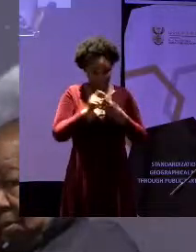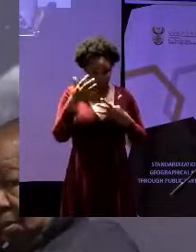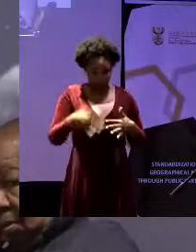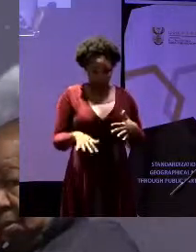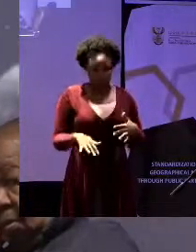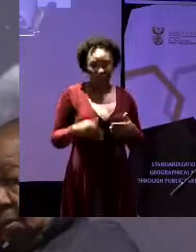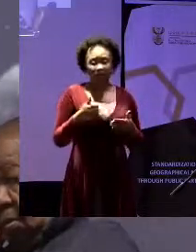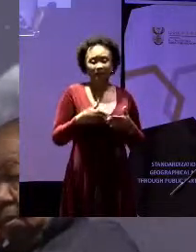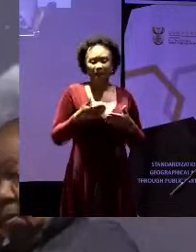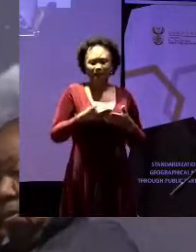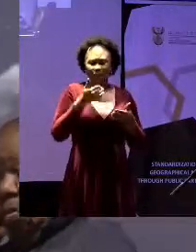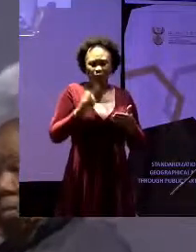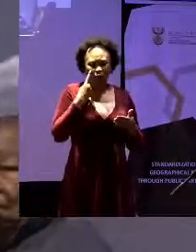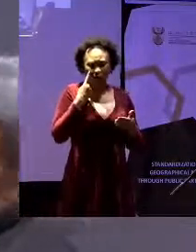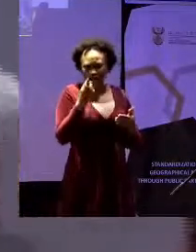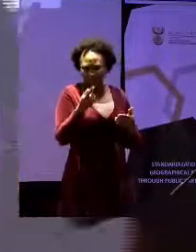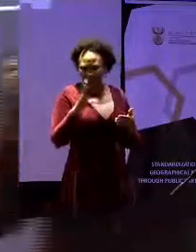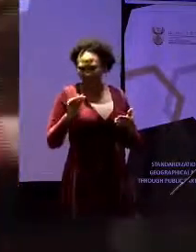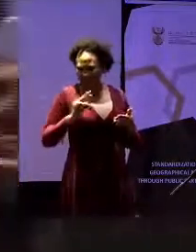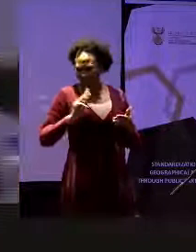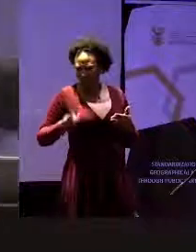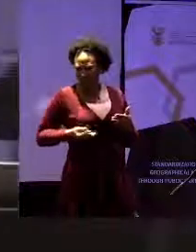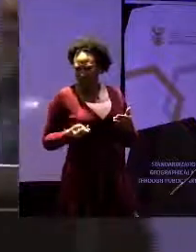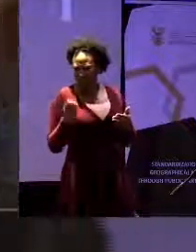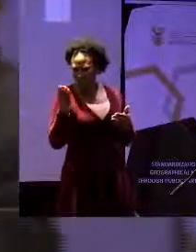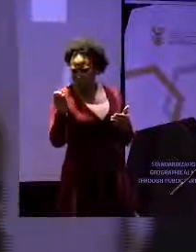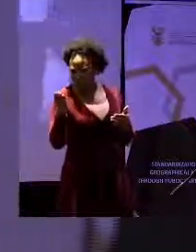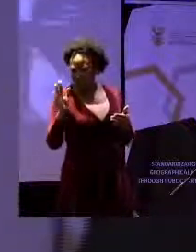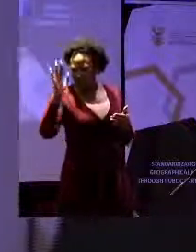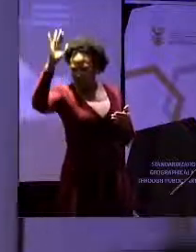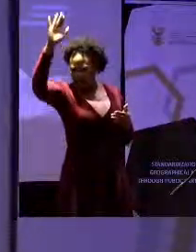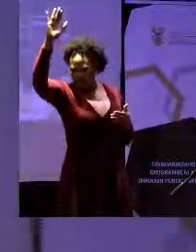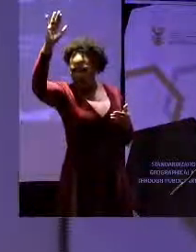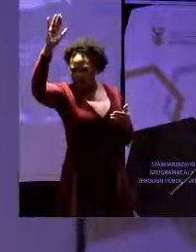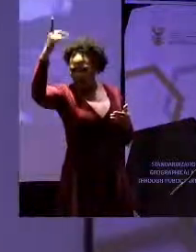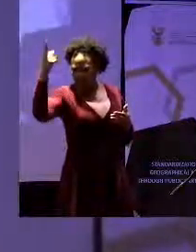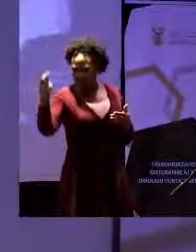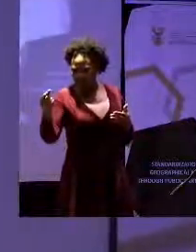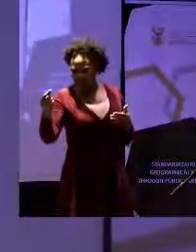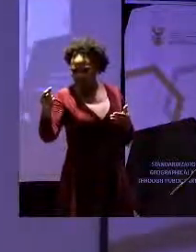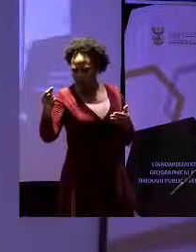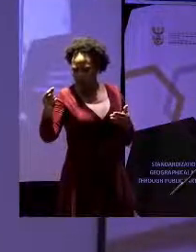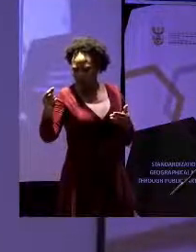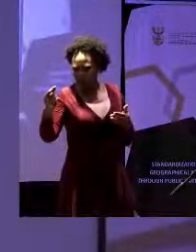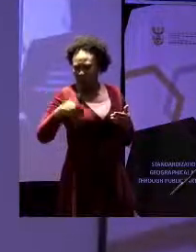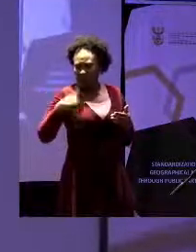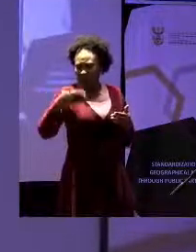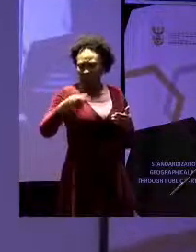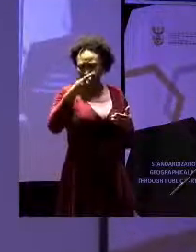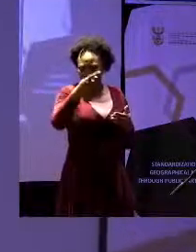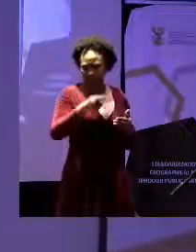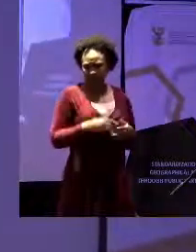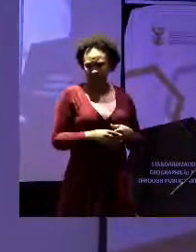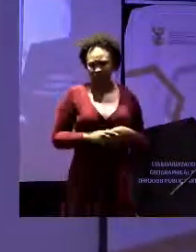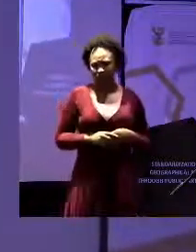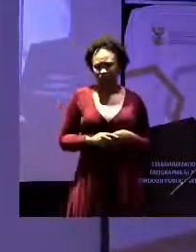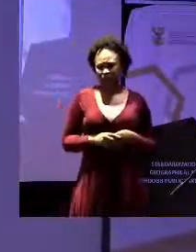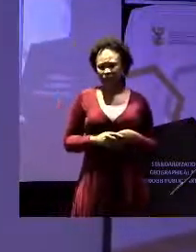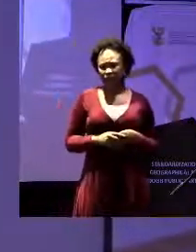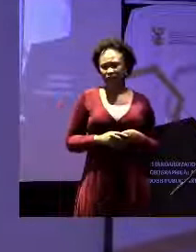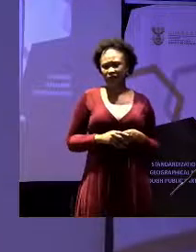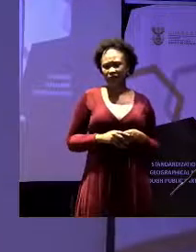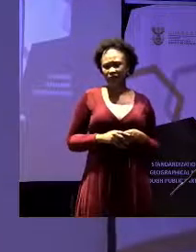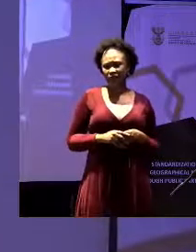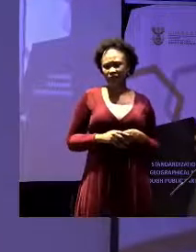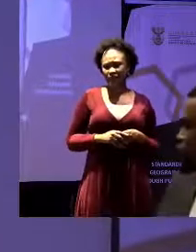Before I recognize you, sir, there is a lady here who raised her hand first, and then it will be you thereafter. Thank you.